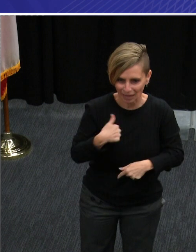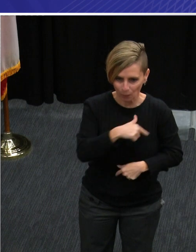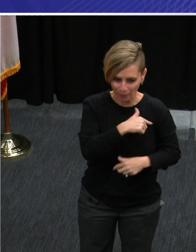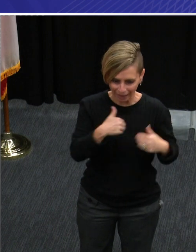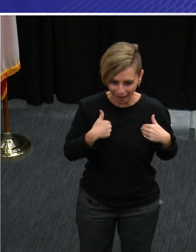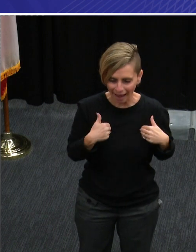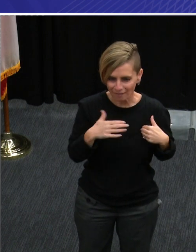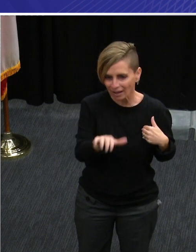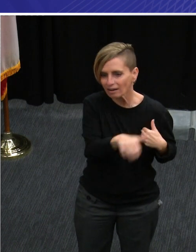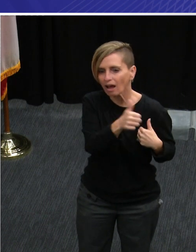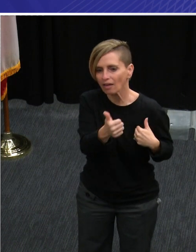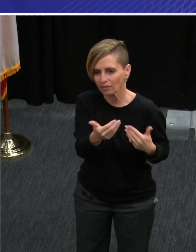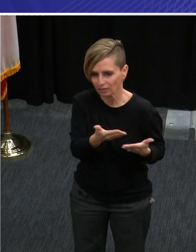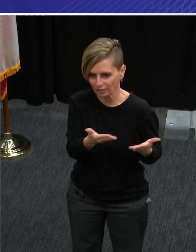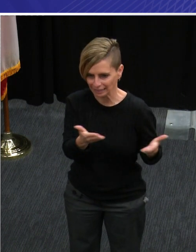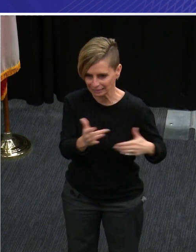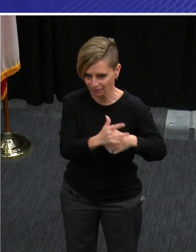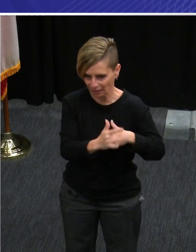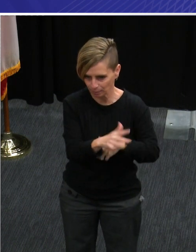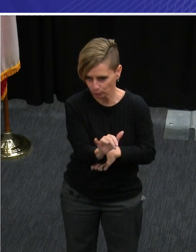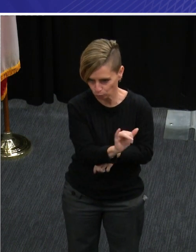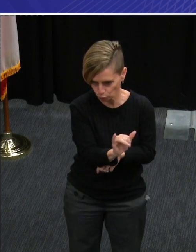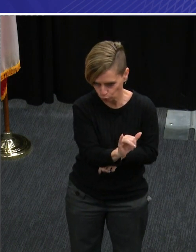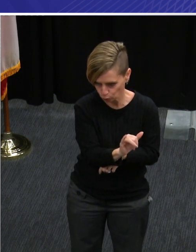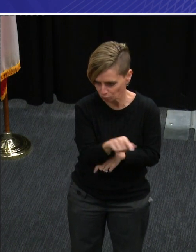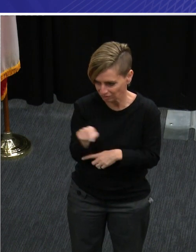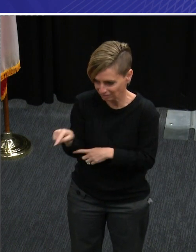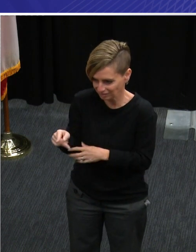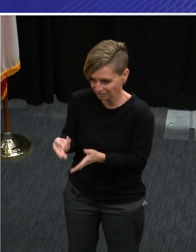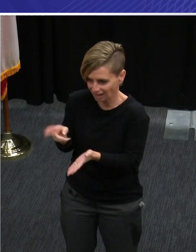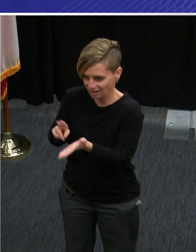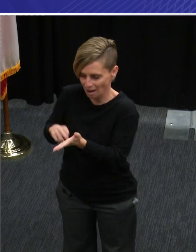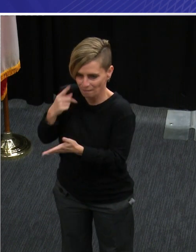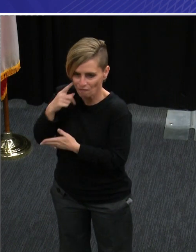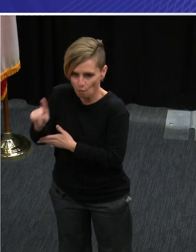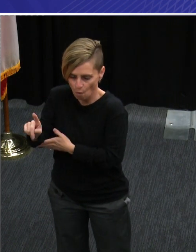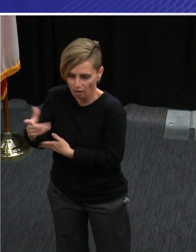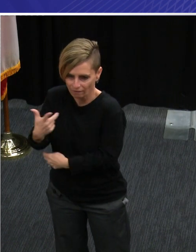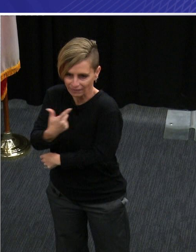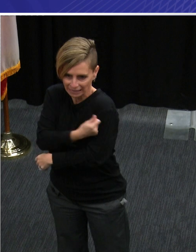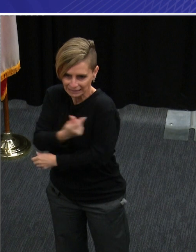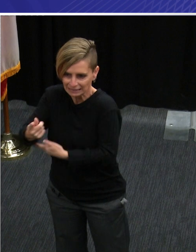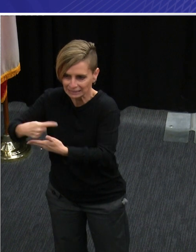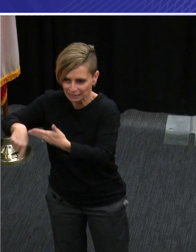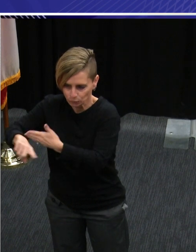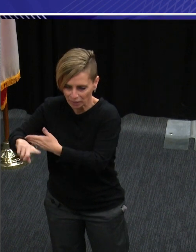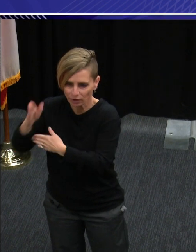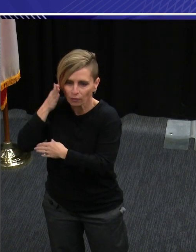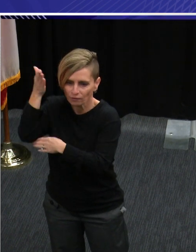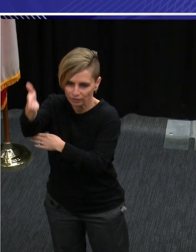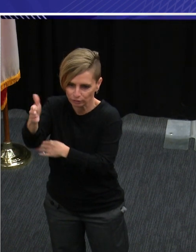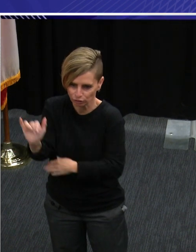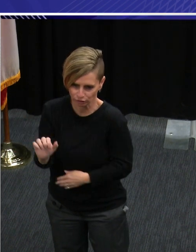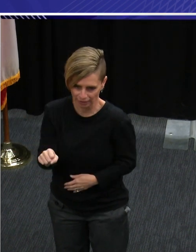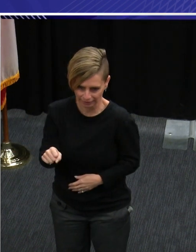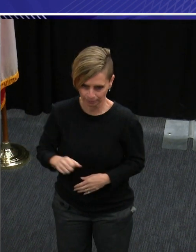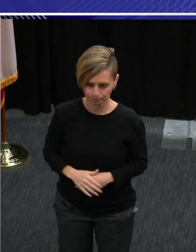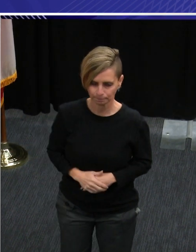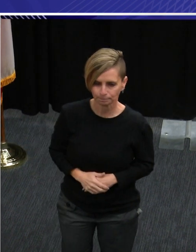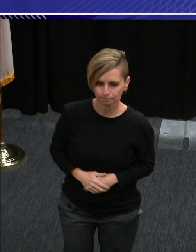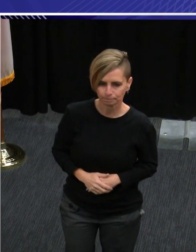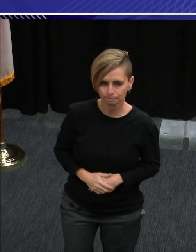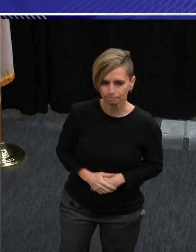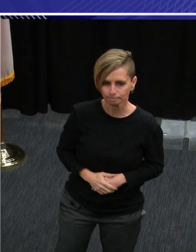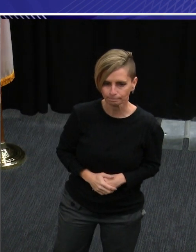other events that might be going on across the entire county that the local health department is not part of.